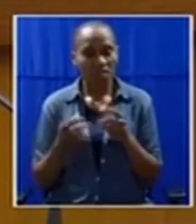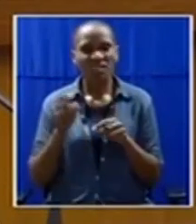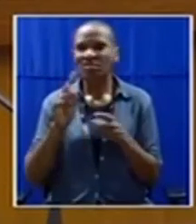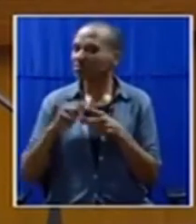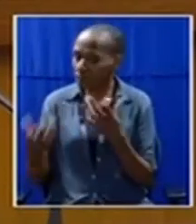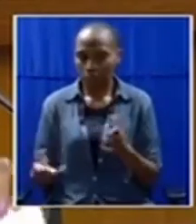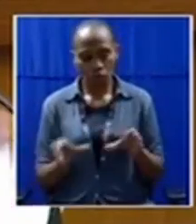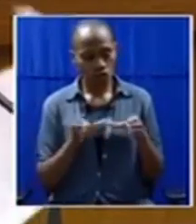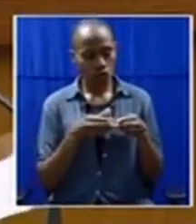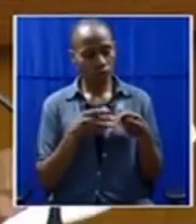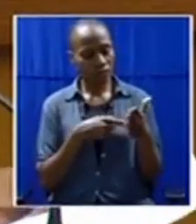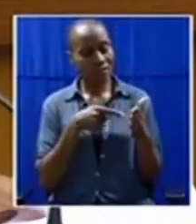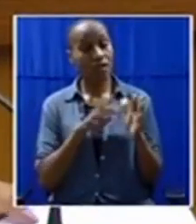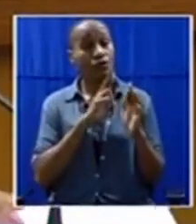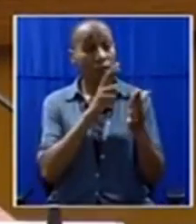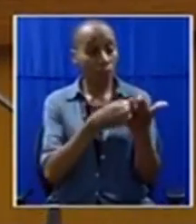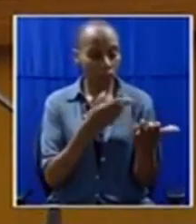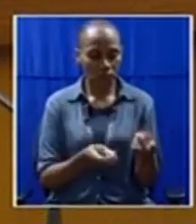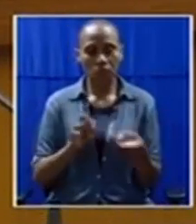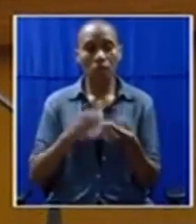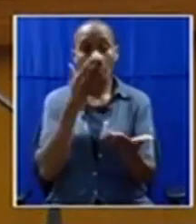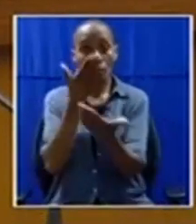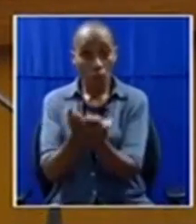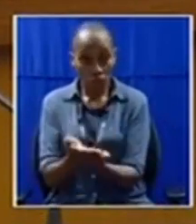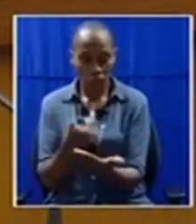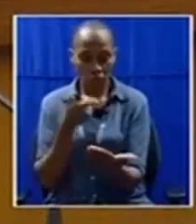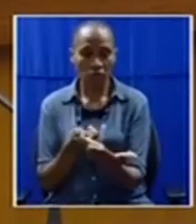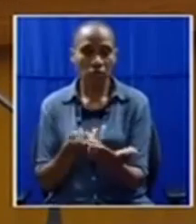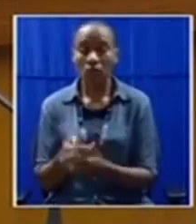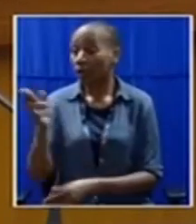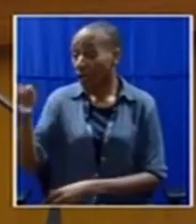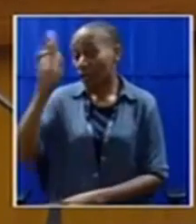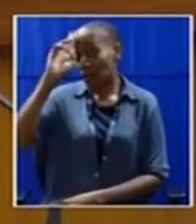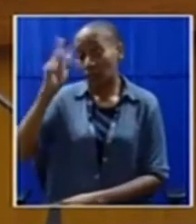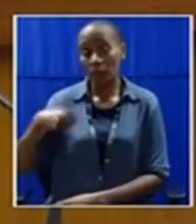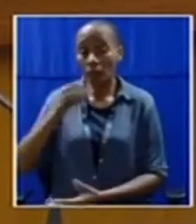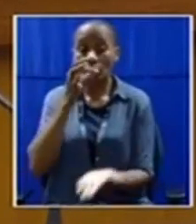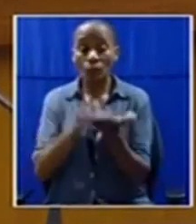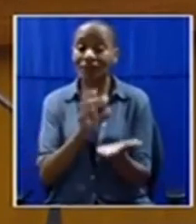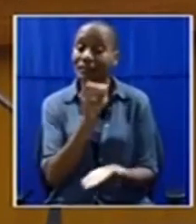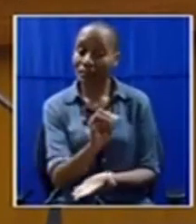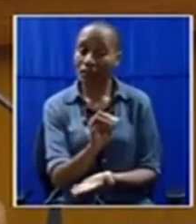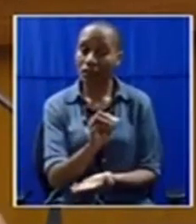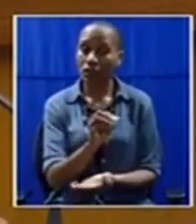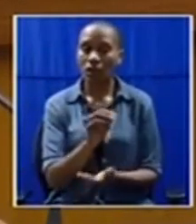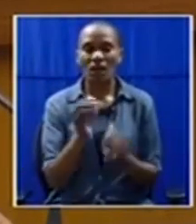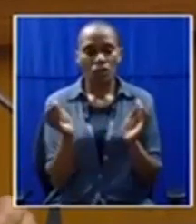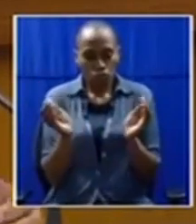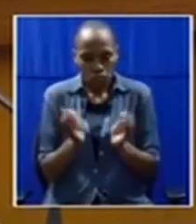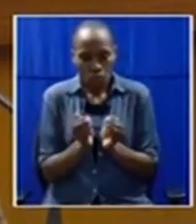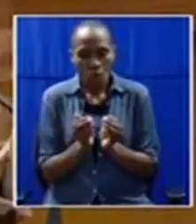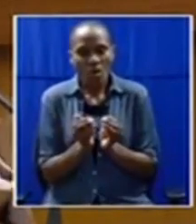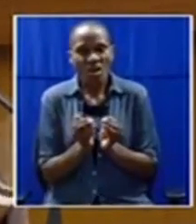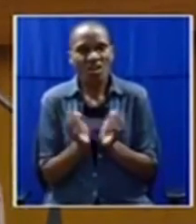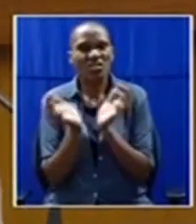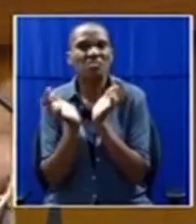reports and motions. And also, remember a proposal we agreed on, that is the mini plenaries, so that